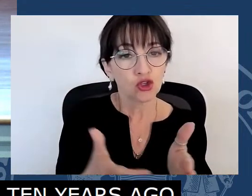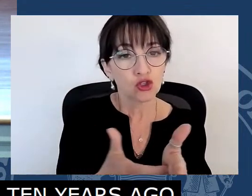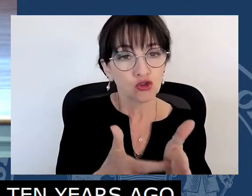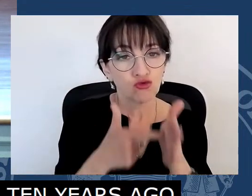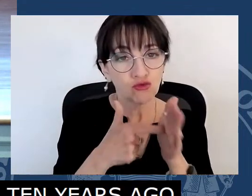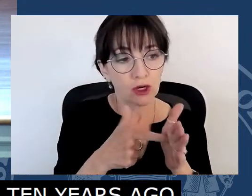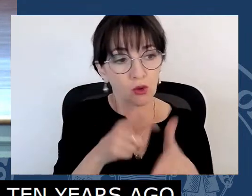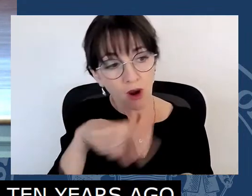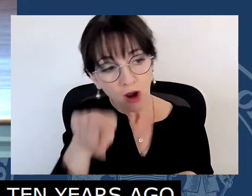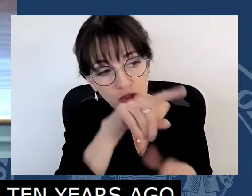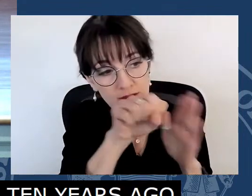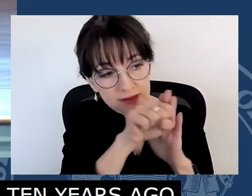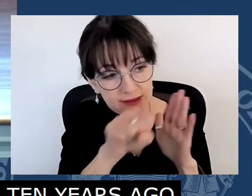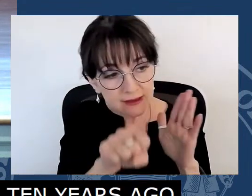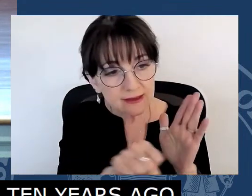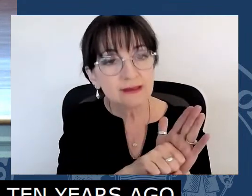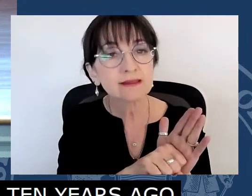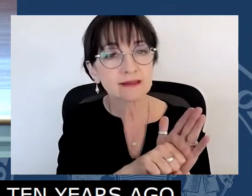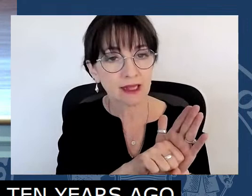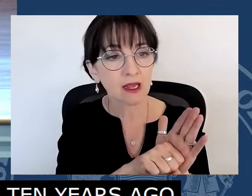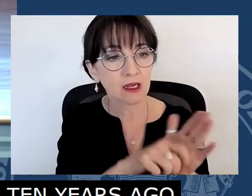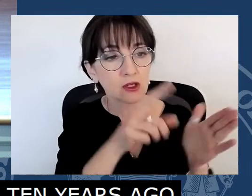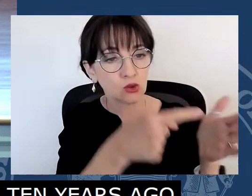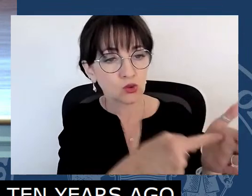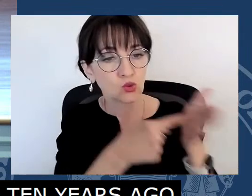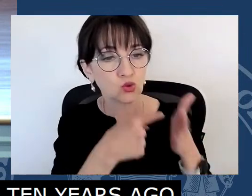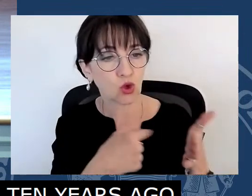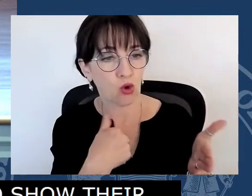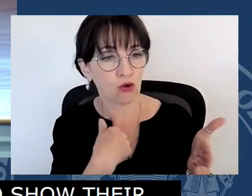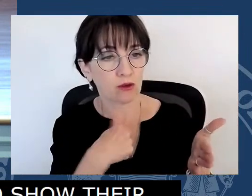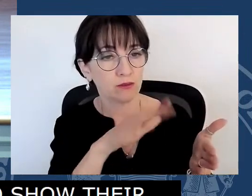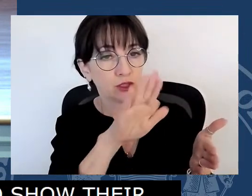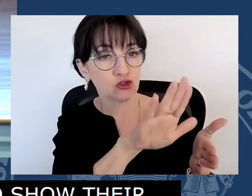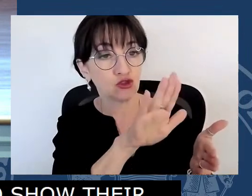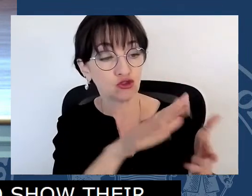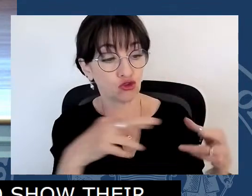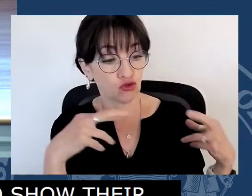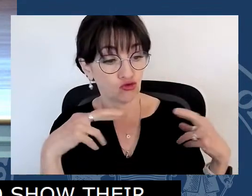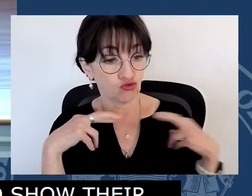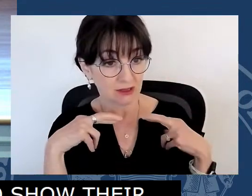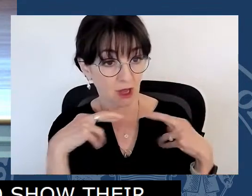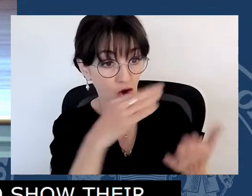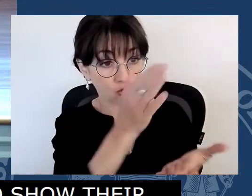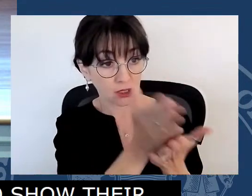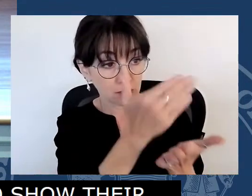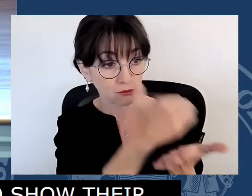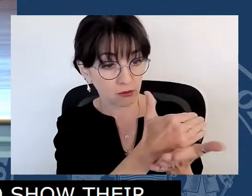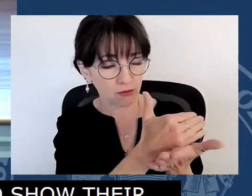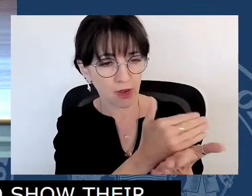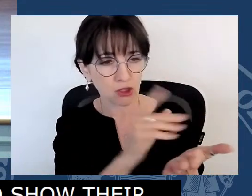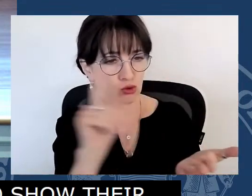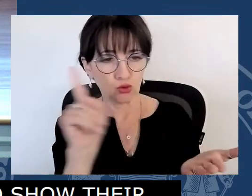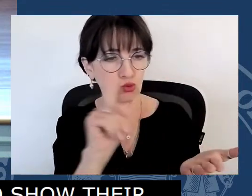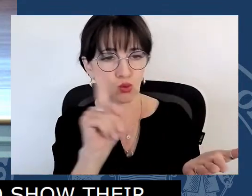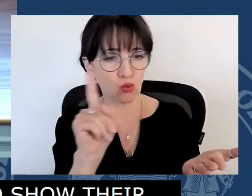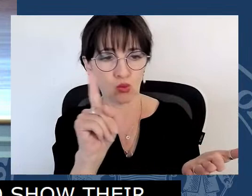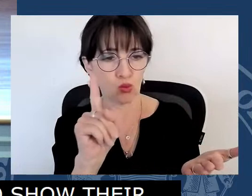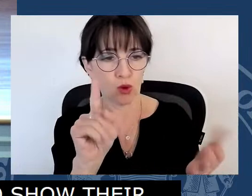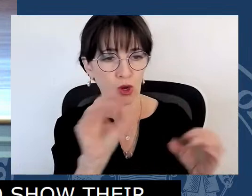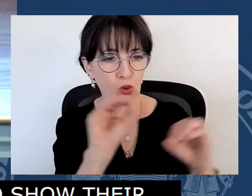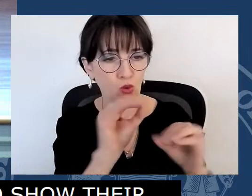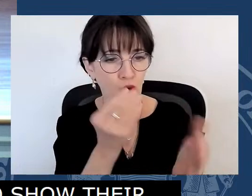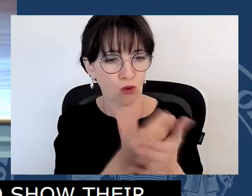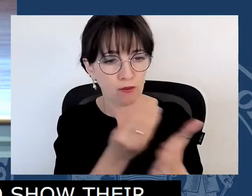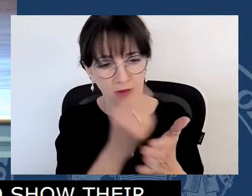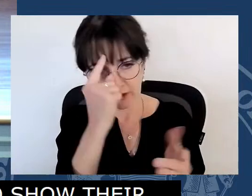show their unfunded liability for retiree health and other retiree obligations. So every